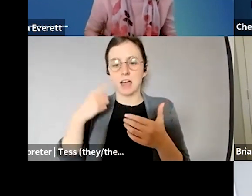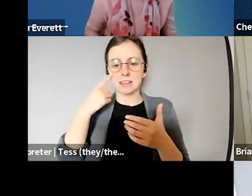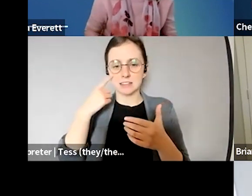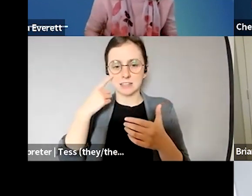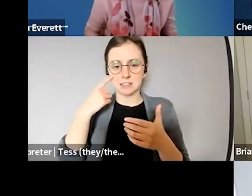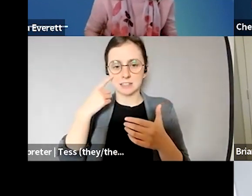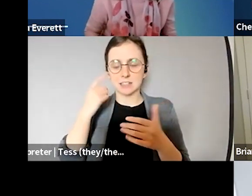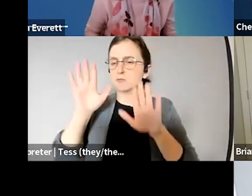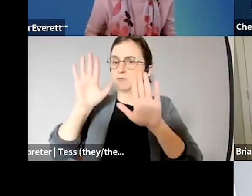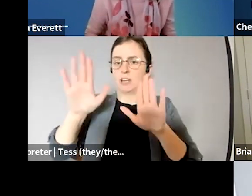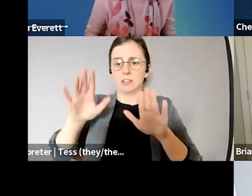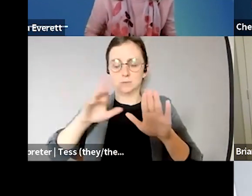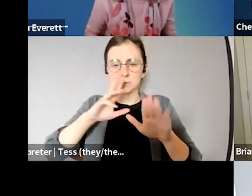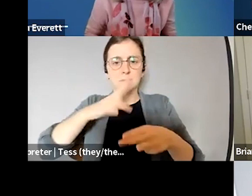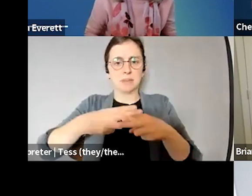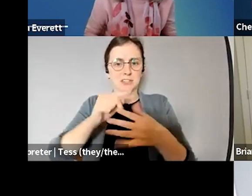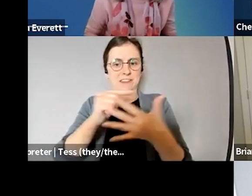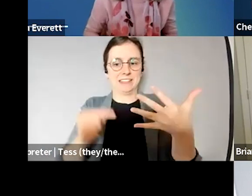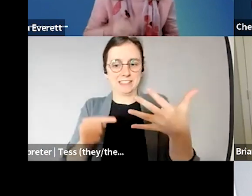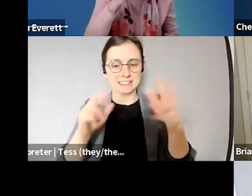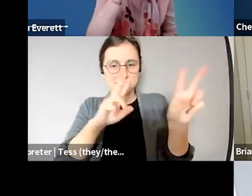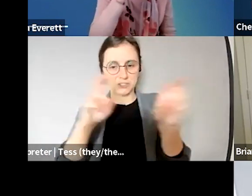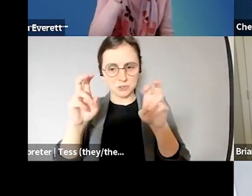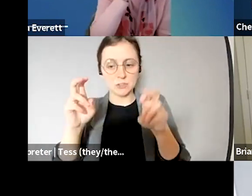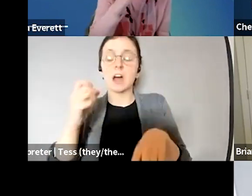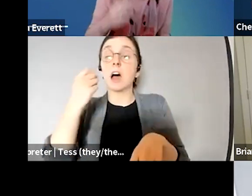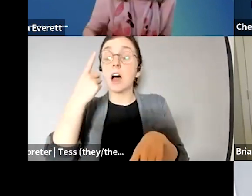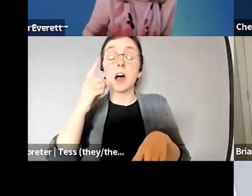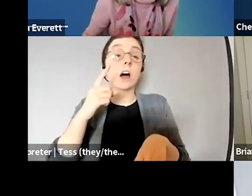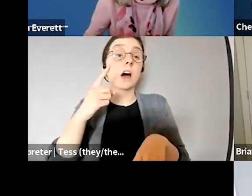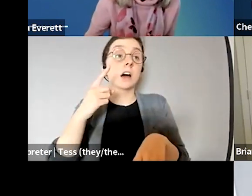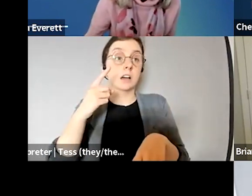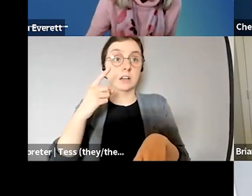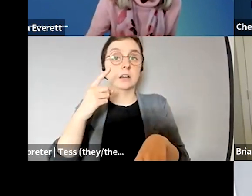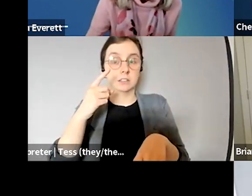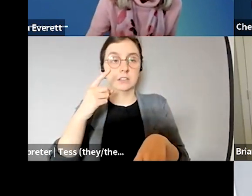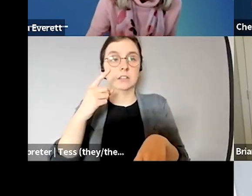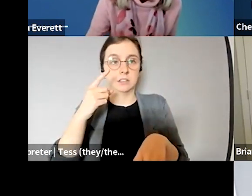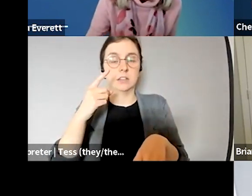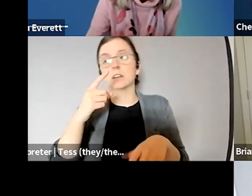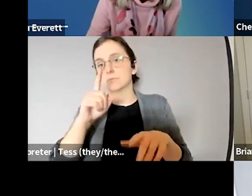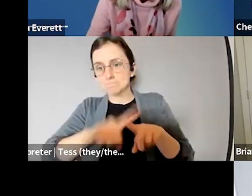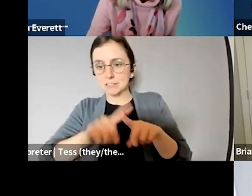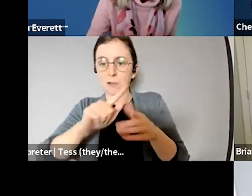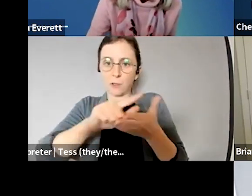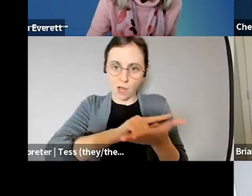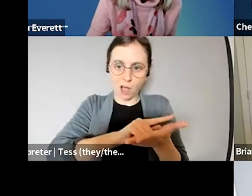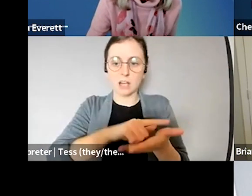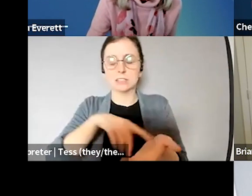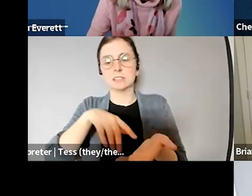conversations, but whether they're laws and jurisdictions, there's really a body of ethics. We are talking